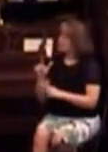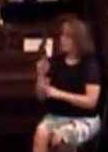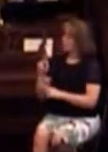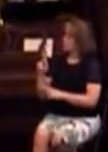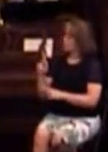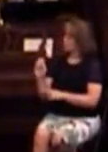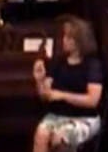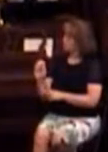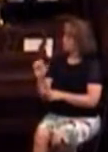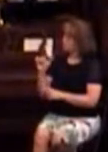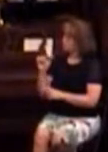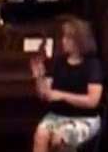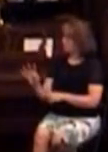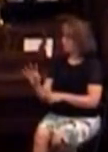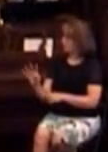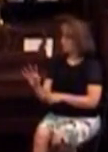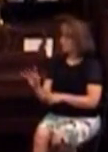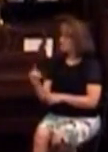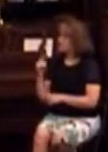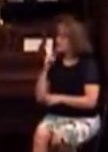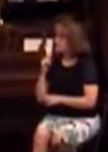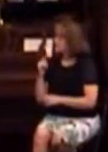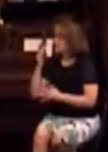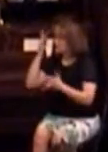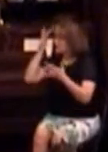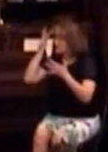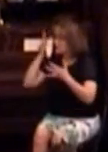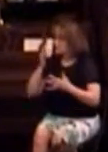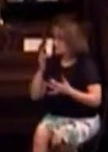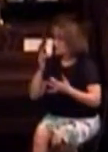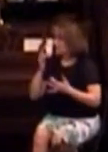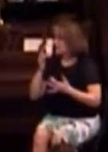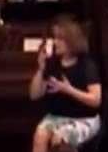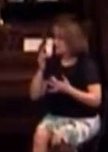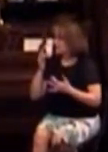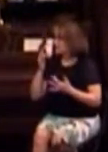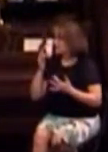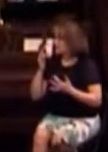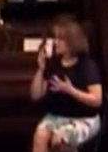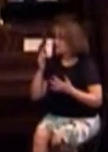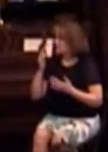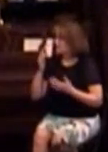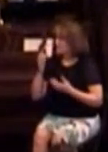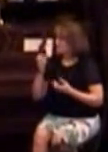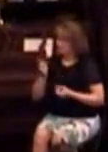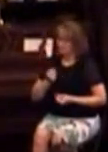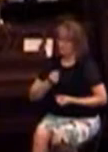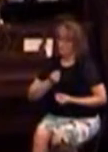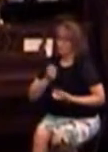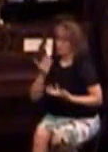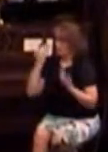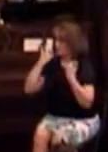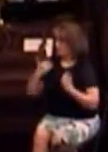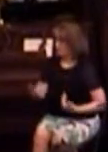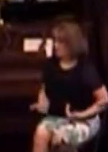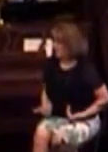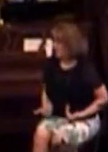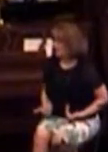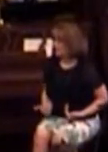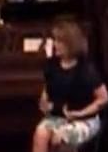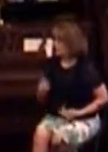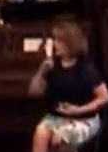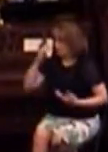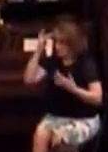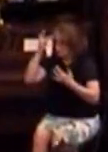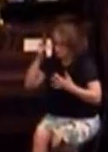was written across their faces. They're really bummed out there. How did the guys that were physically blind